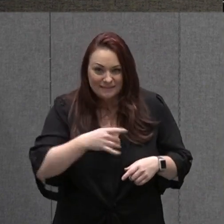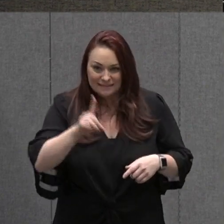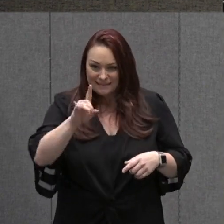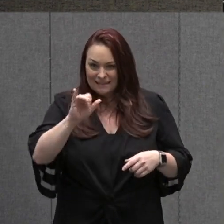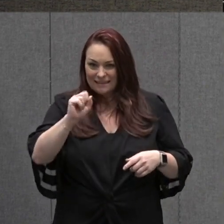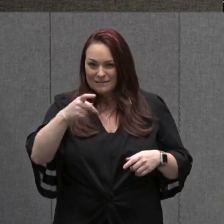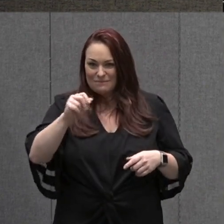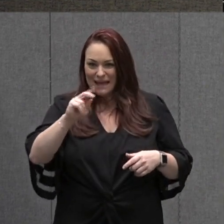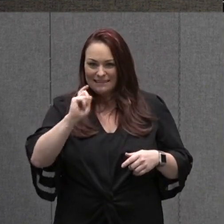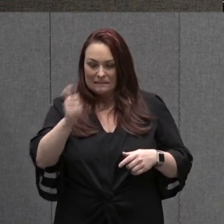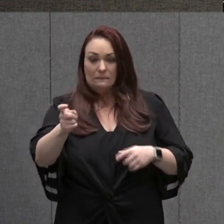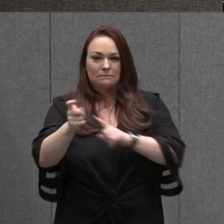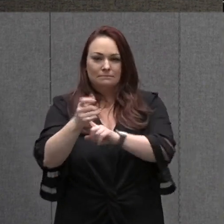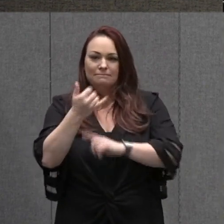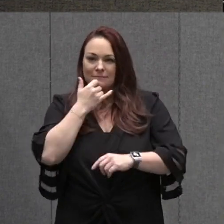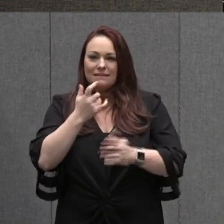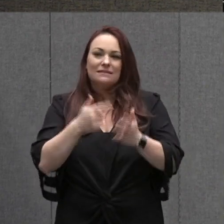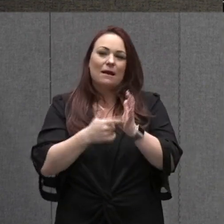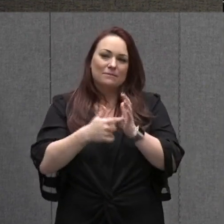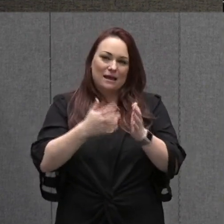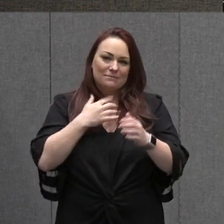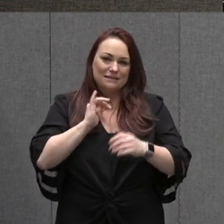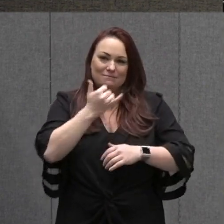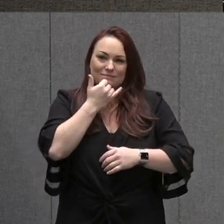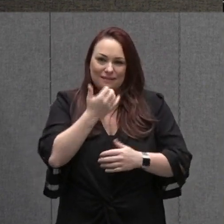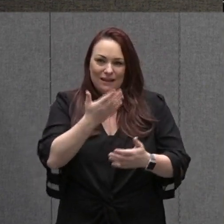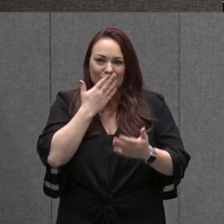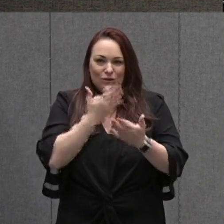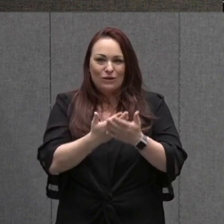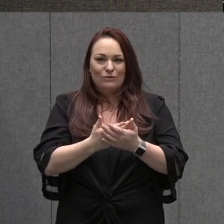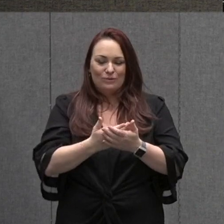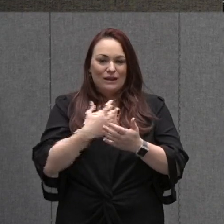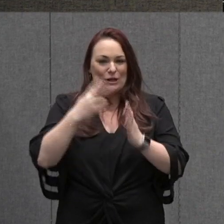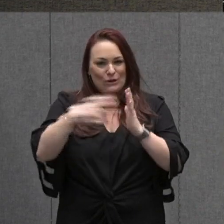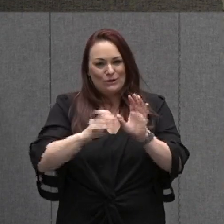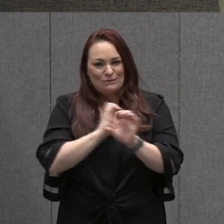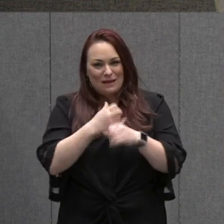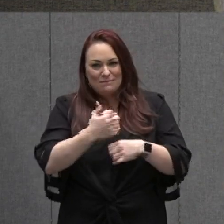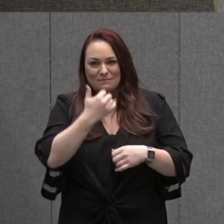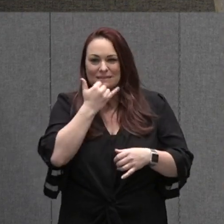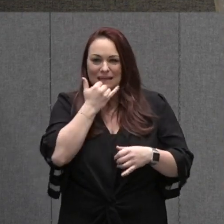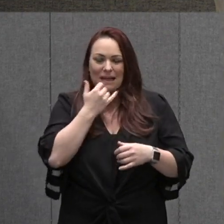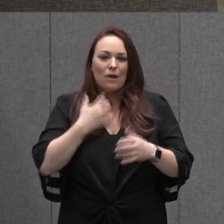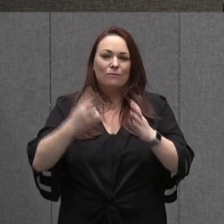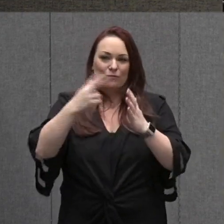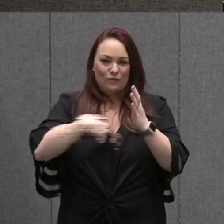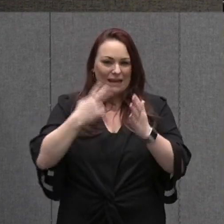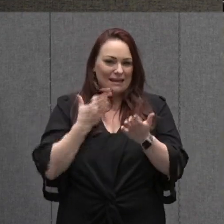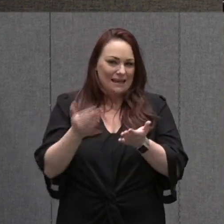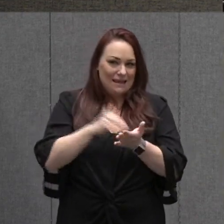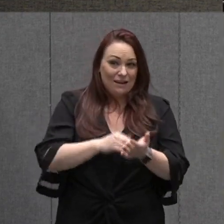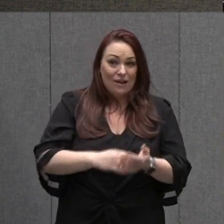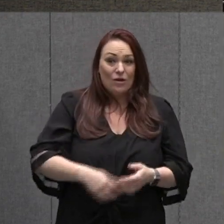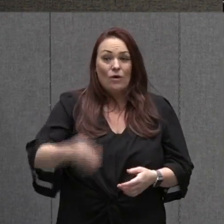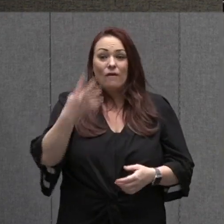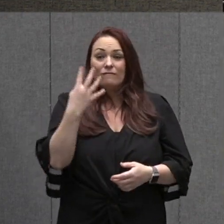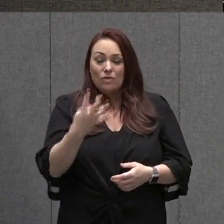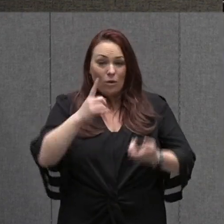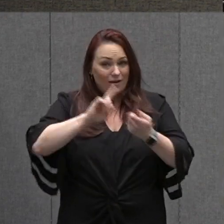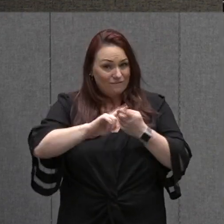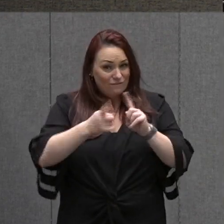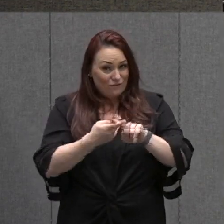I made a mistake. Sometimes good readers make a mistake. That's okay. I'll just go back and read it again. 4 friends